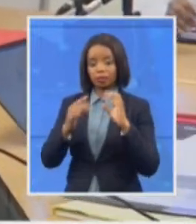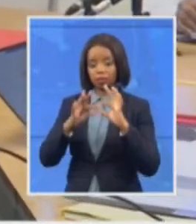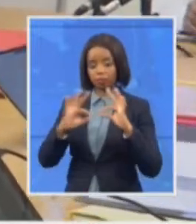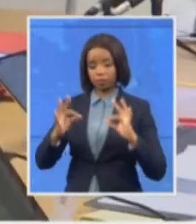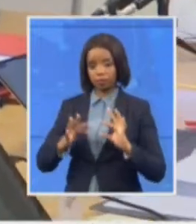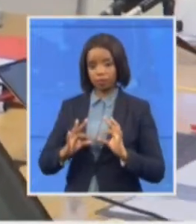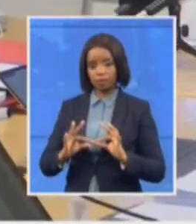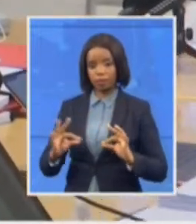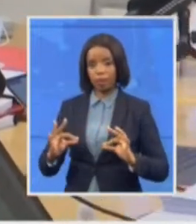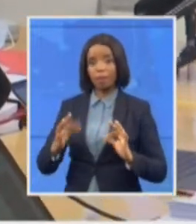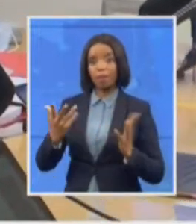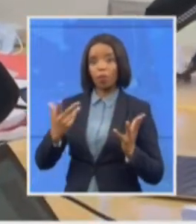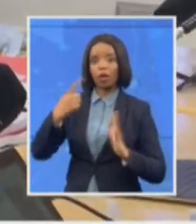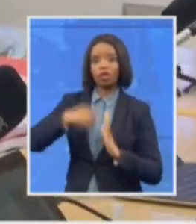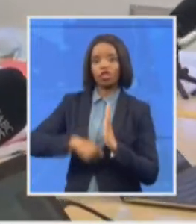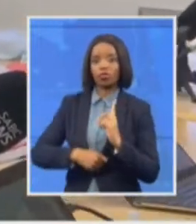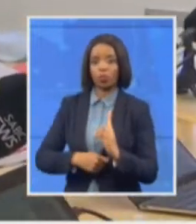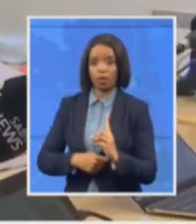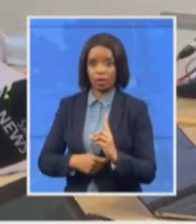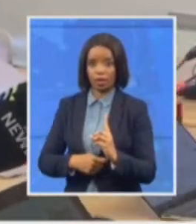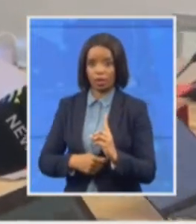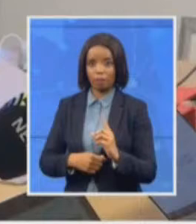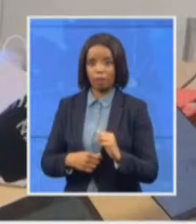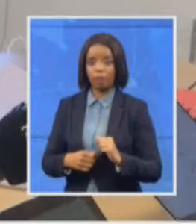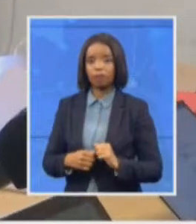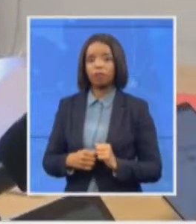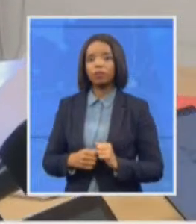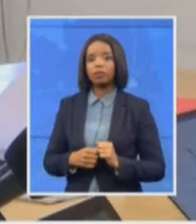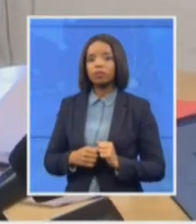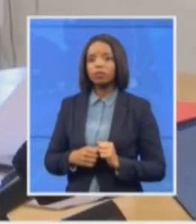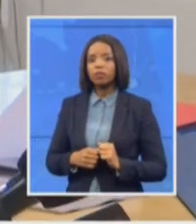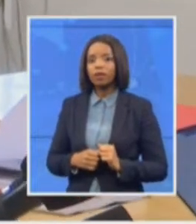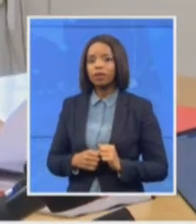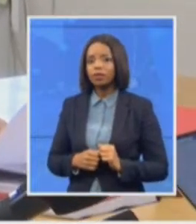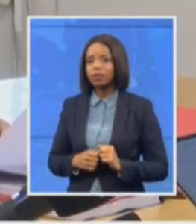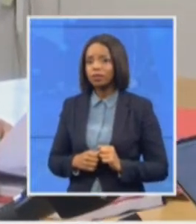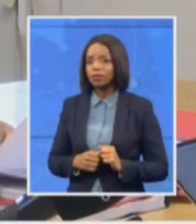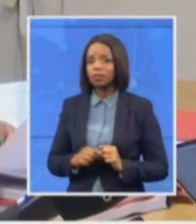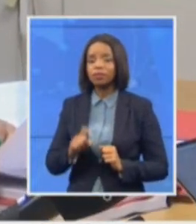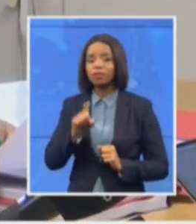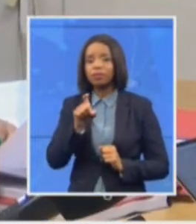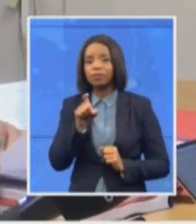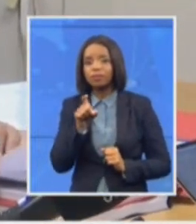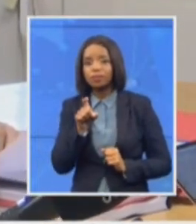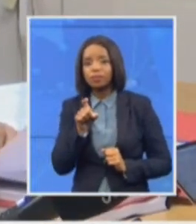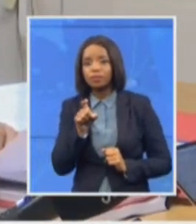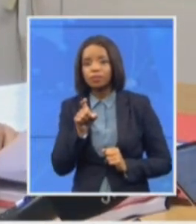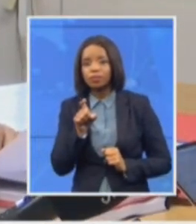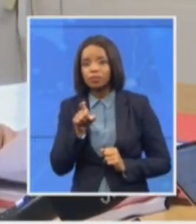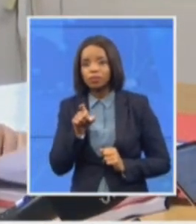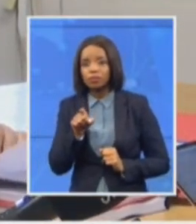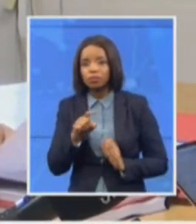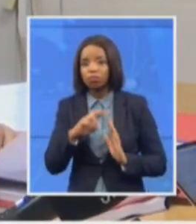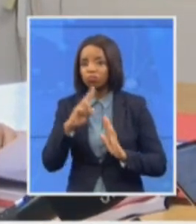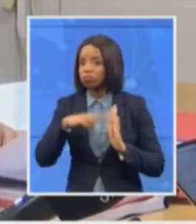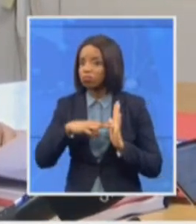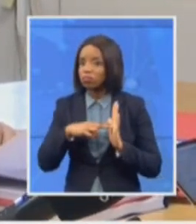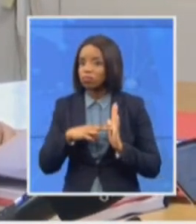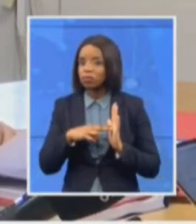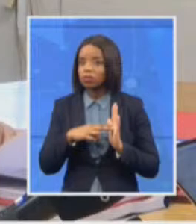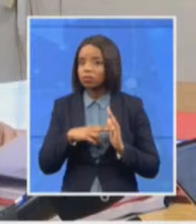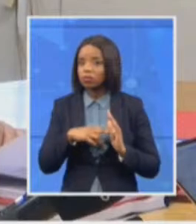your conduct and omission assisted and abetted the crime of contempt of